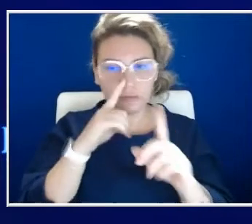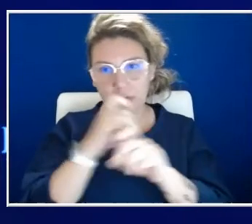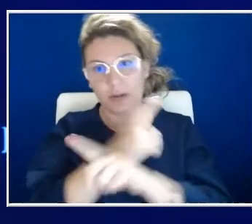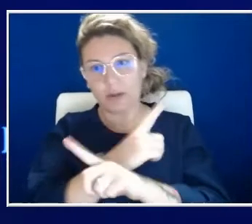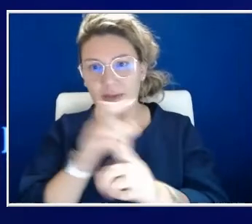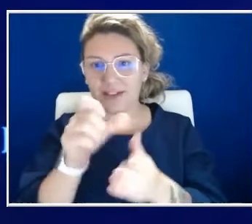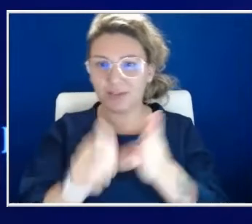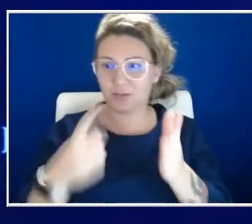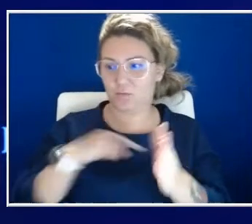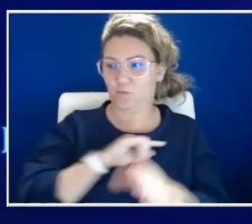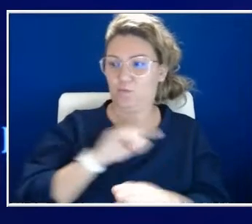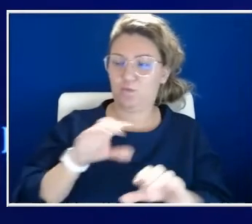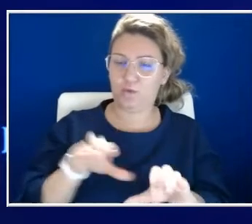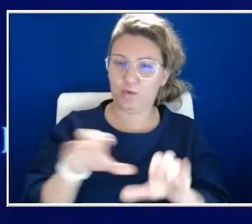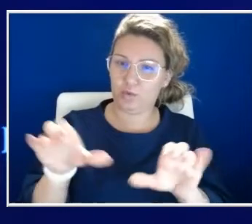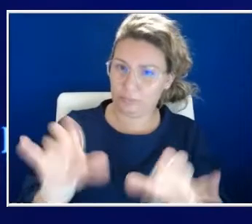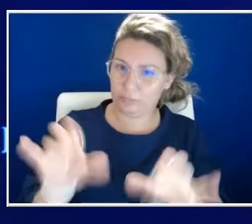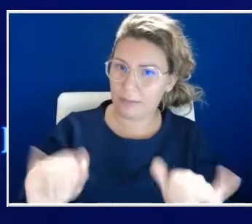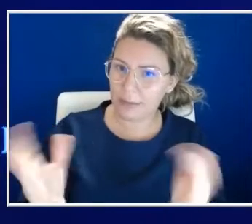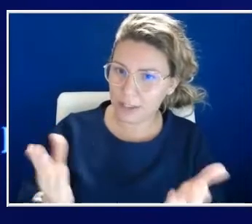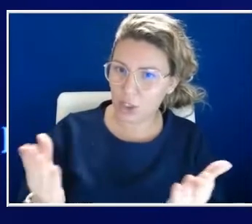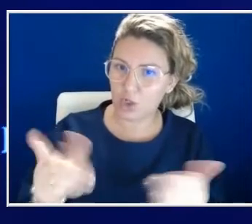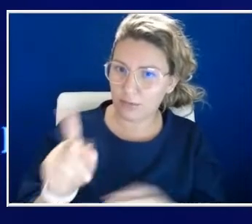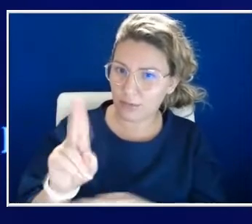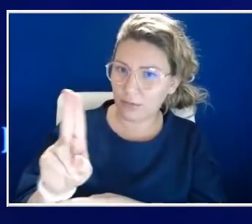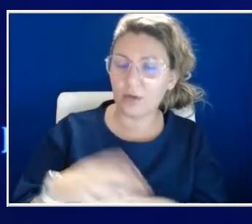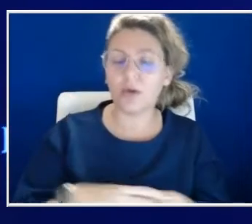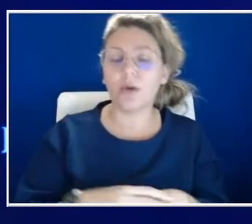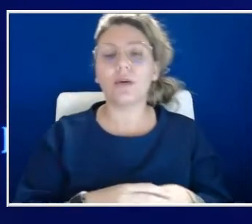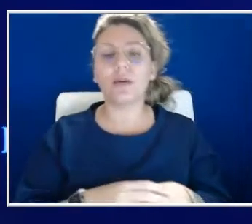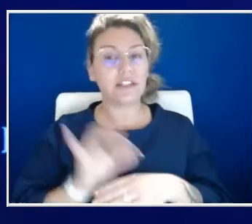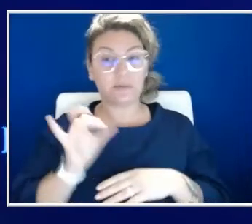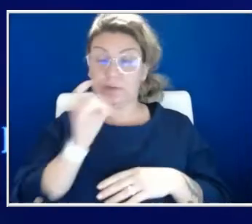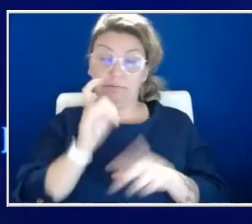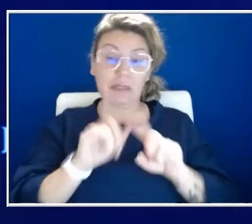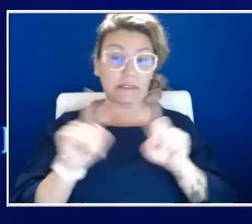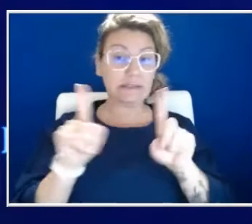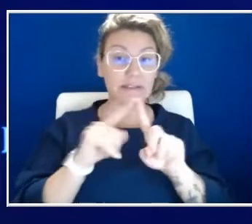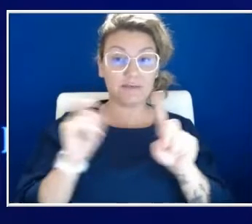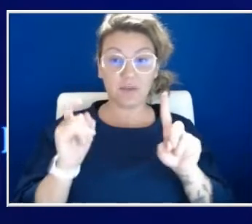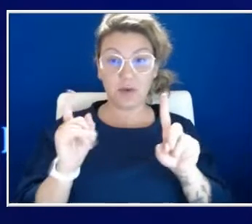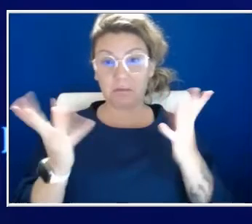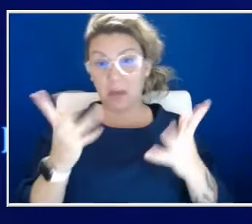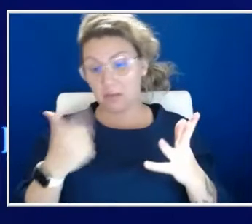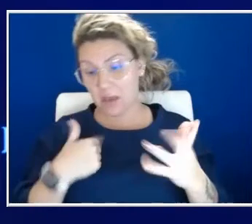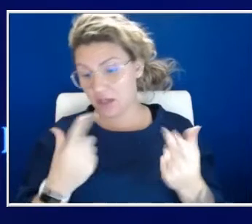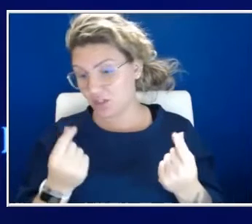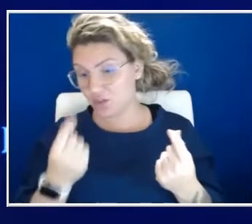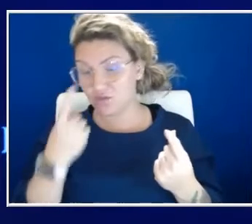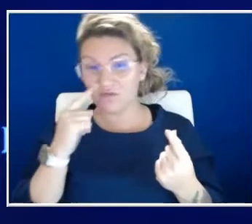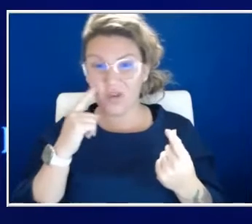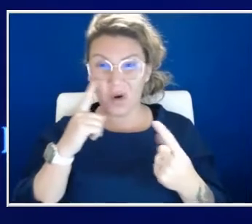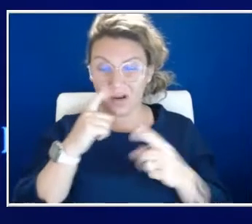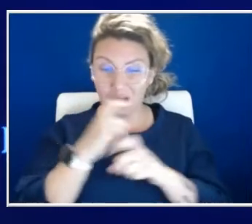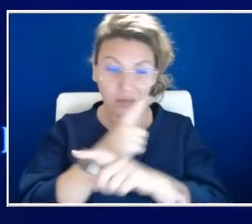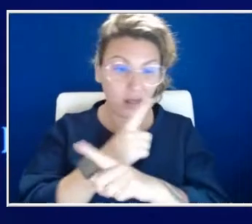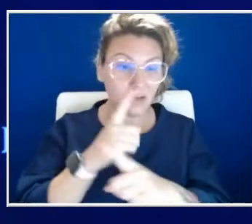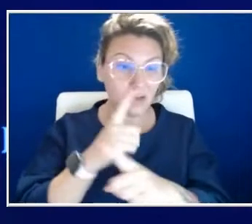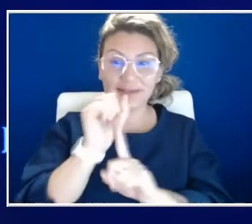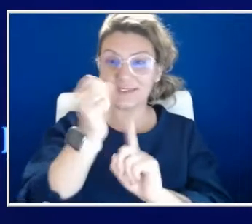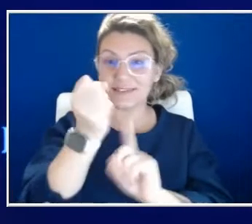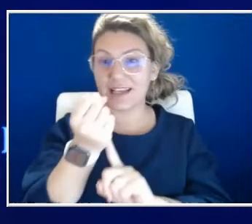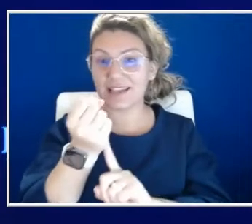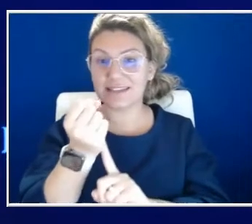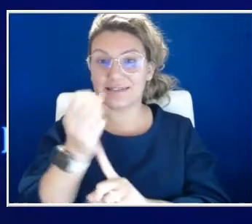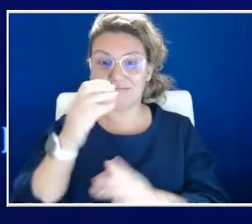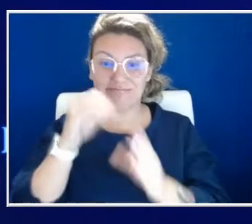Health System. So, that was no different really than what I might do for a complicated case in the OR